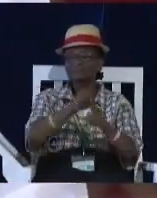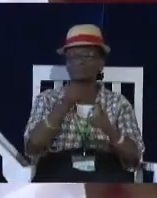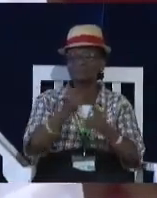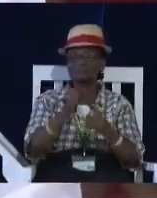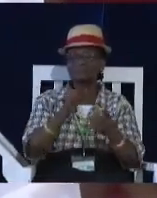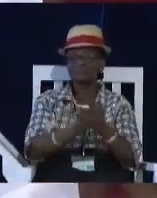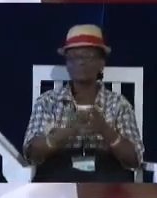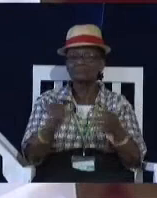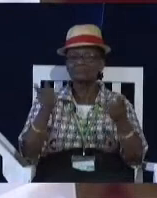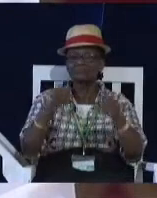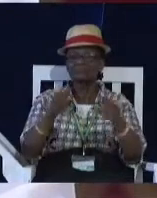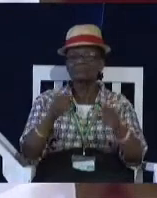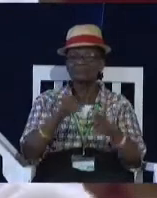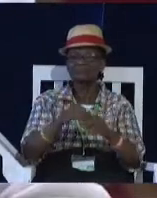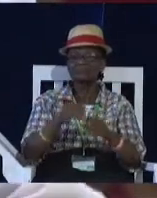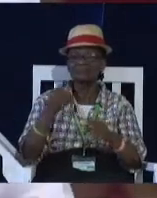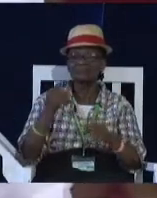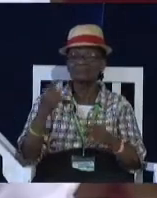auditorium.